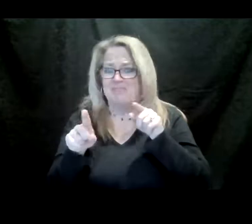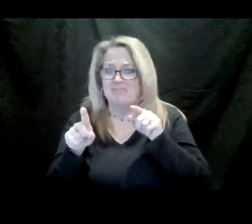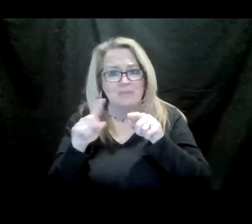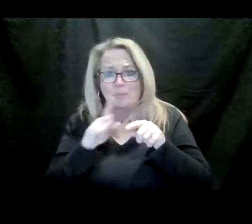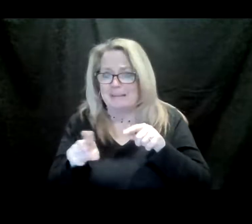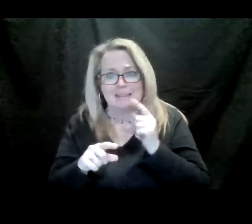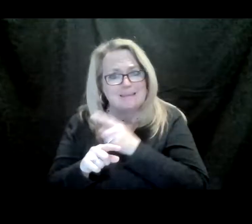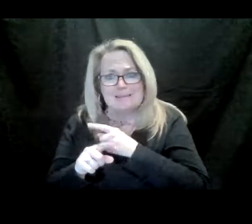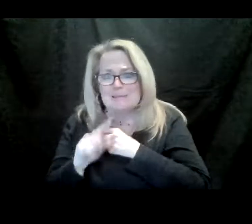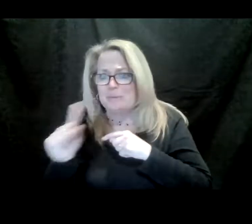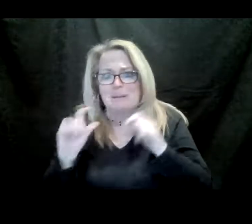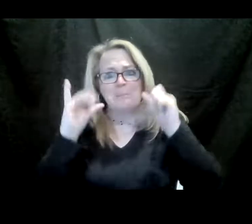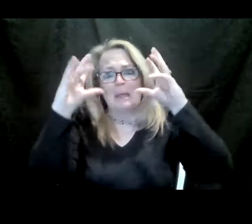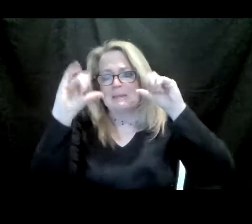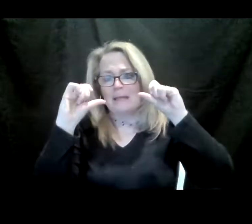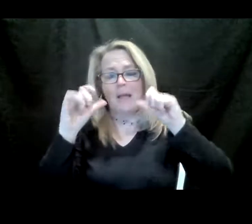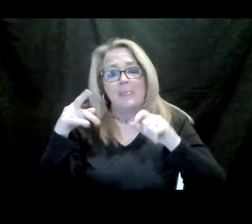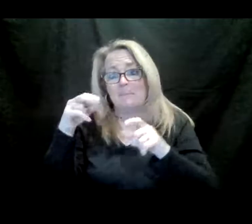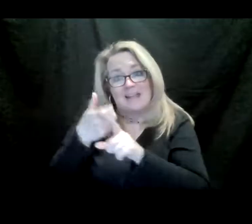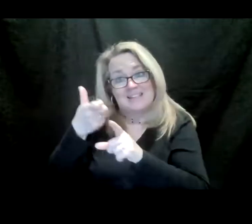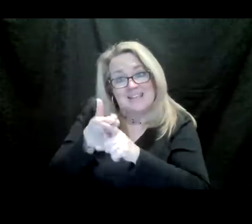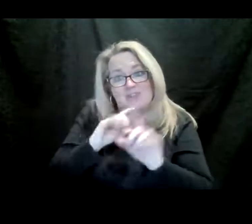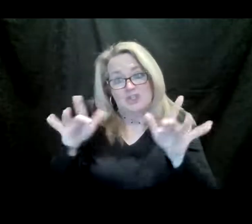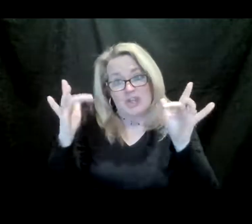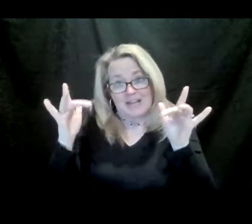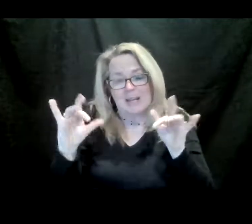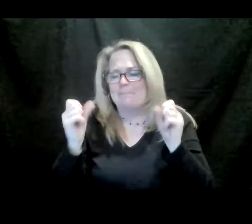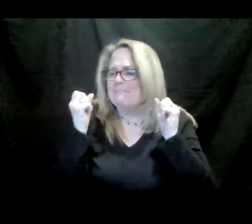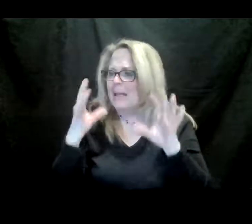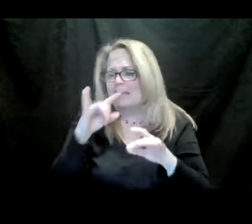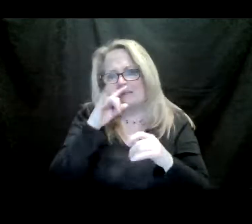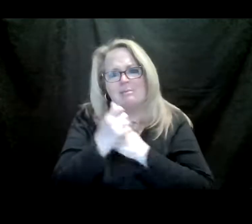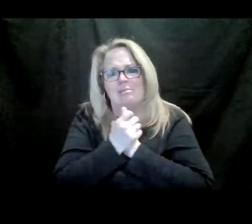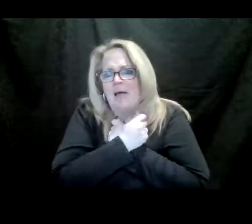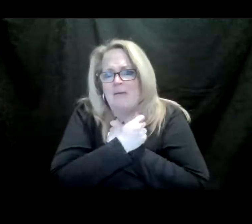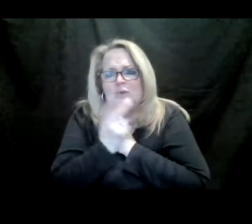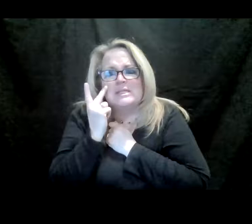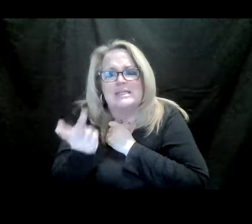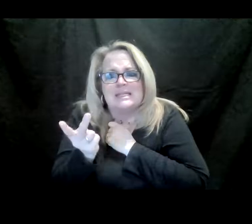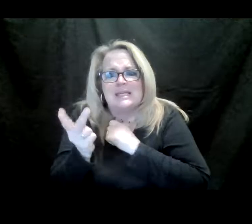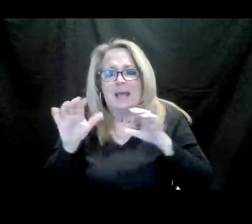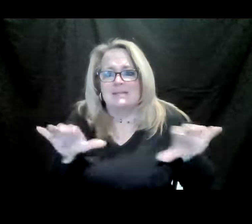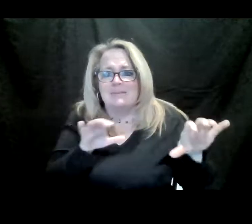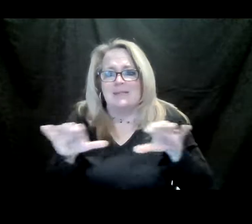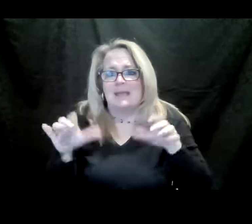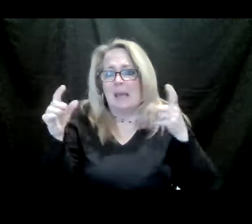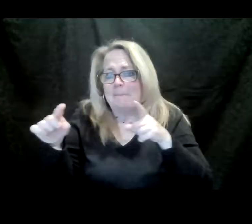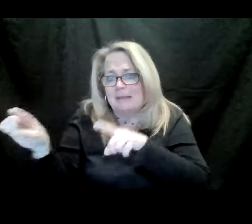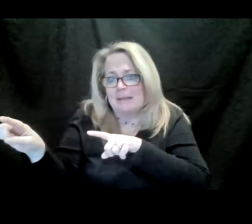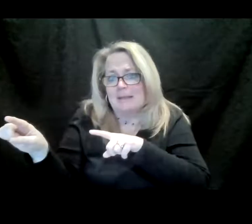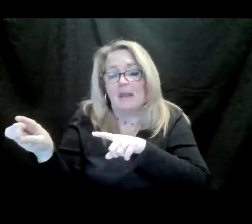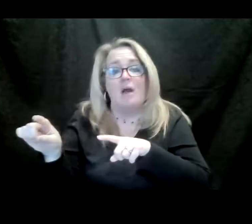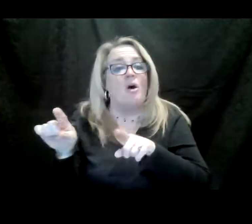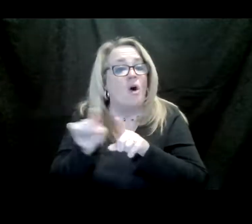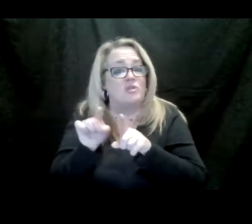amazing. The pan itself is also very shiny, and a lot of kids really love to see the activity going on, and if